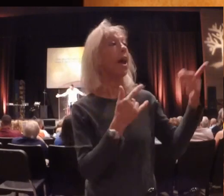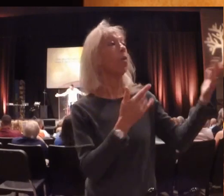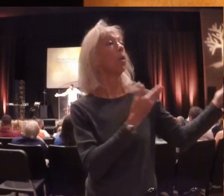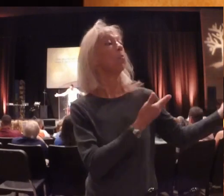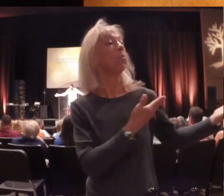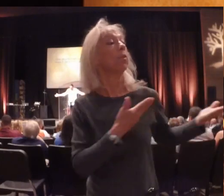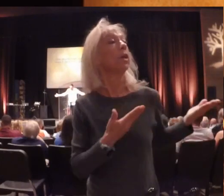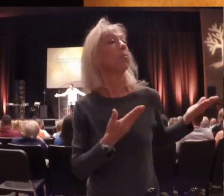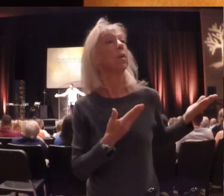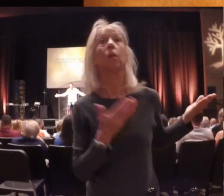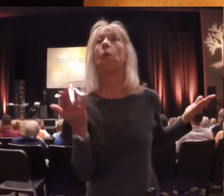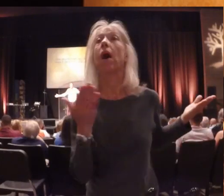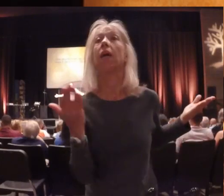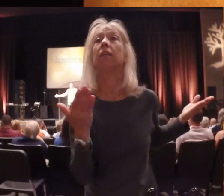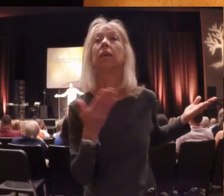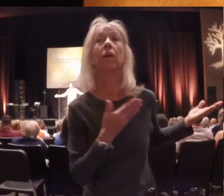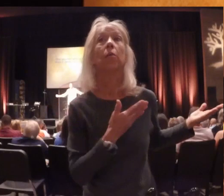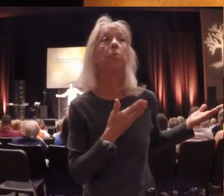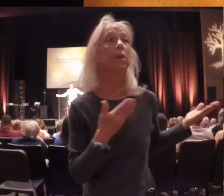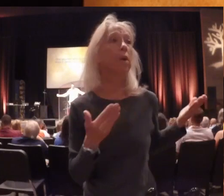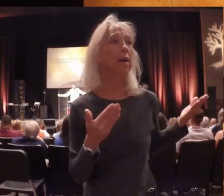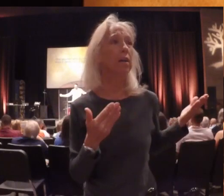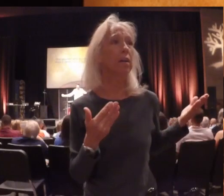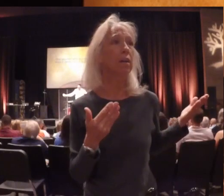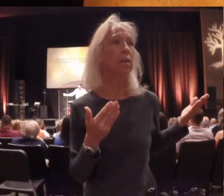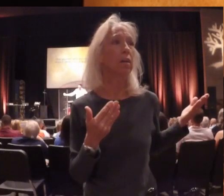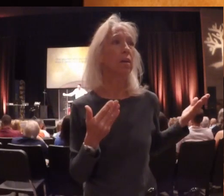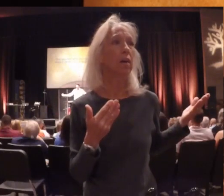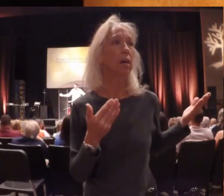what? Oh, yeah.